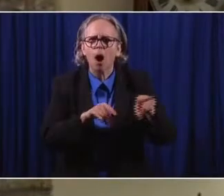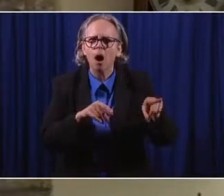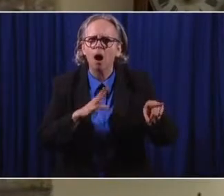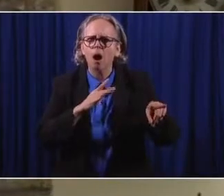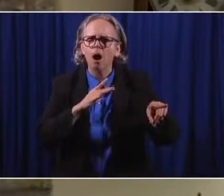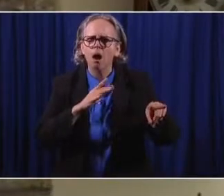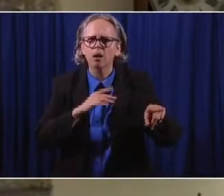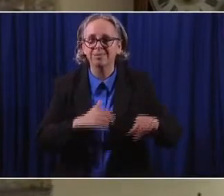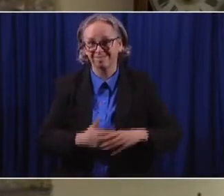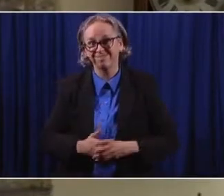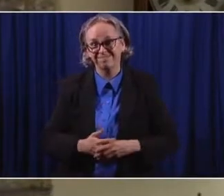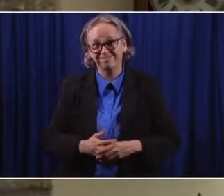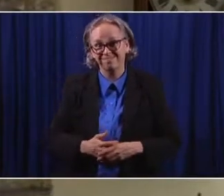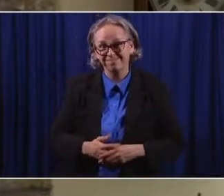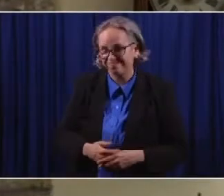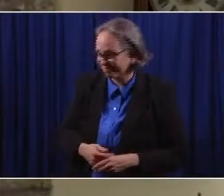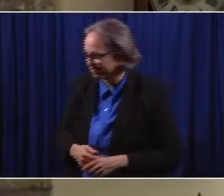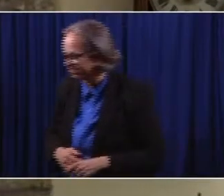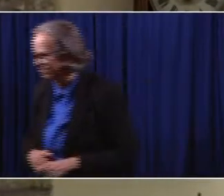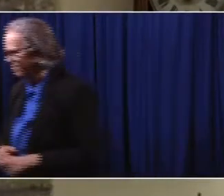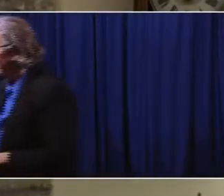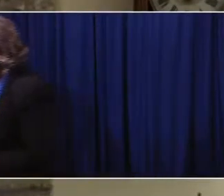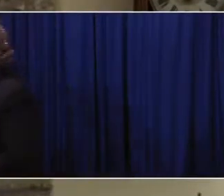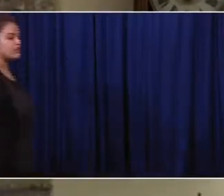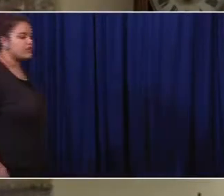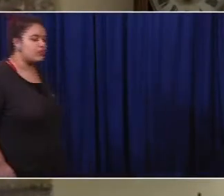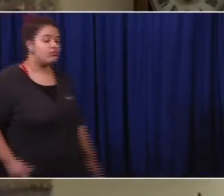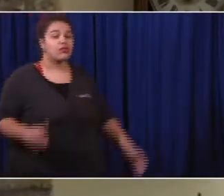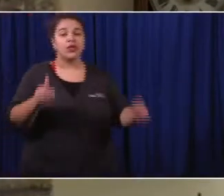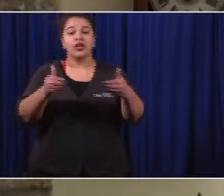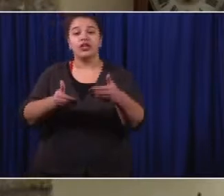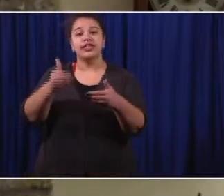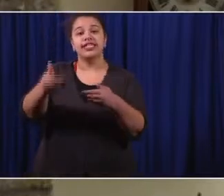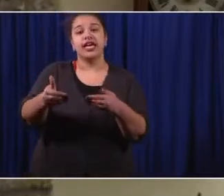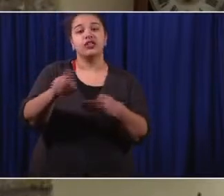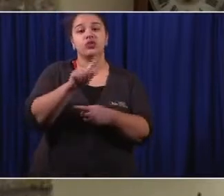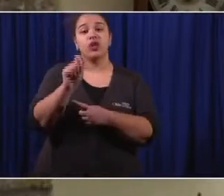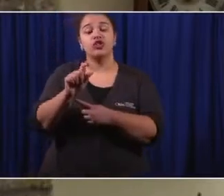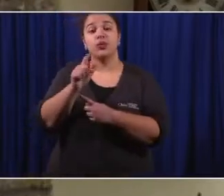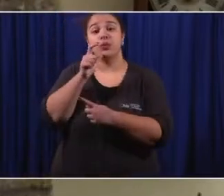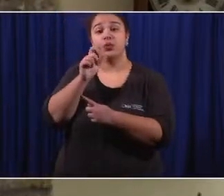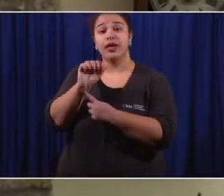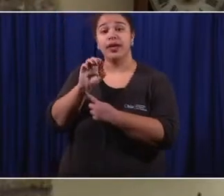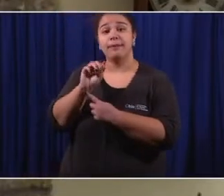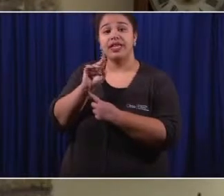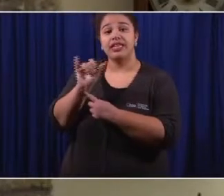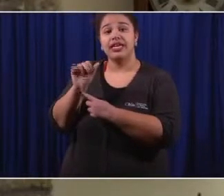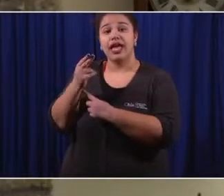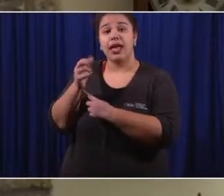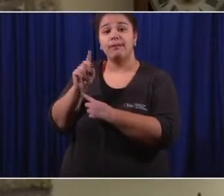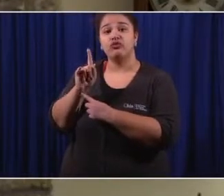Next question is from Emily Hamilton at WEWS in Cleveland.